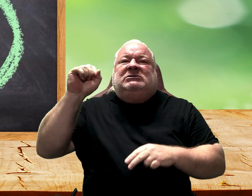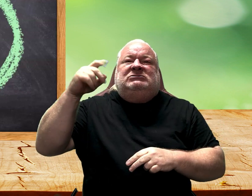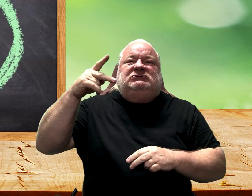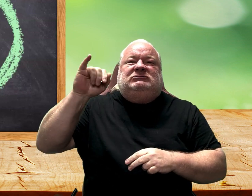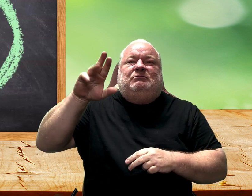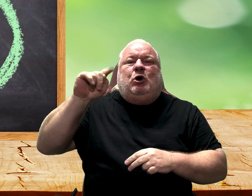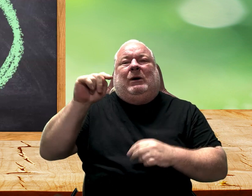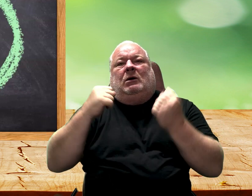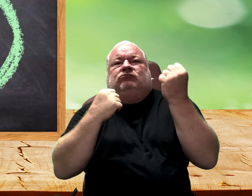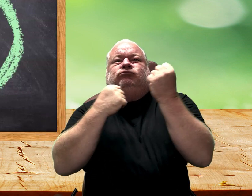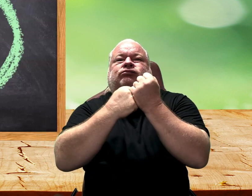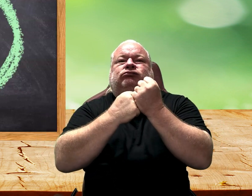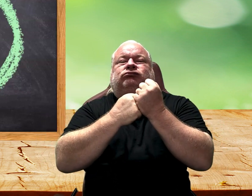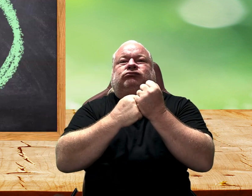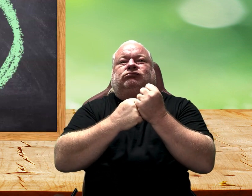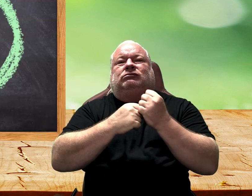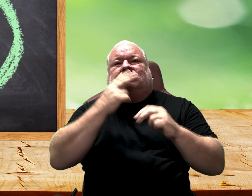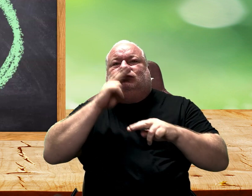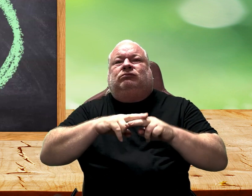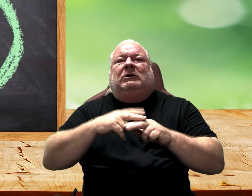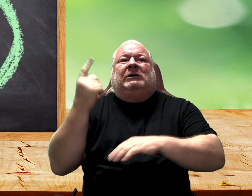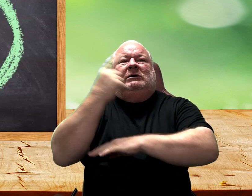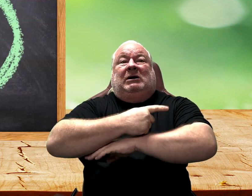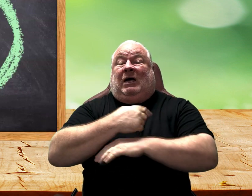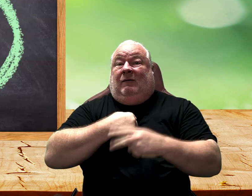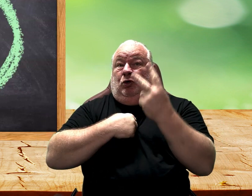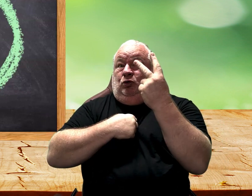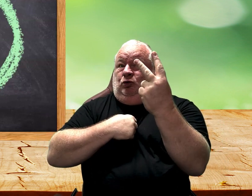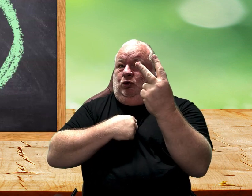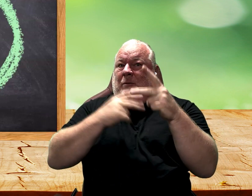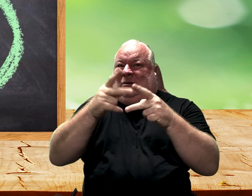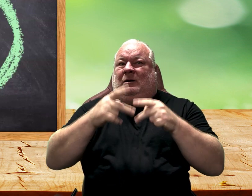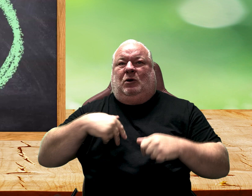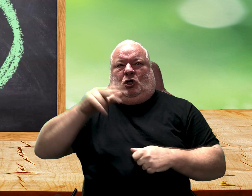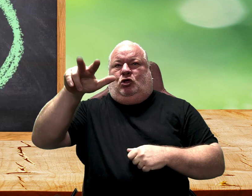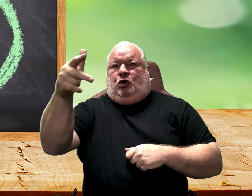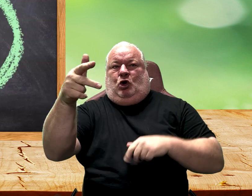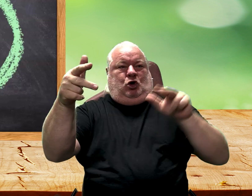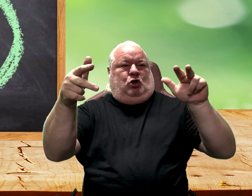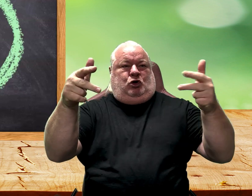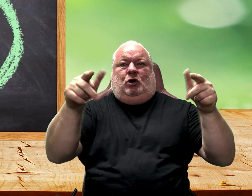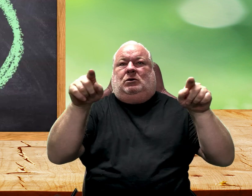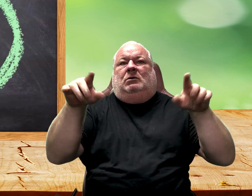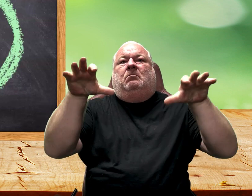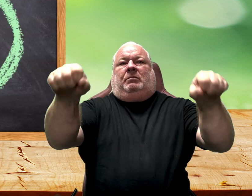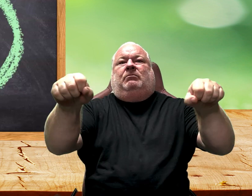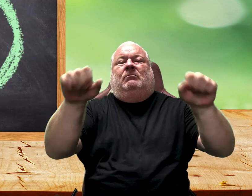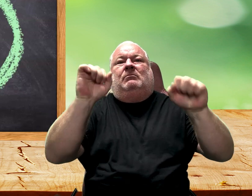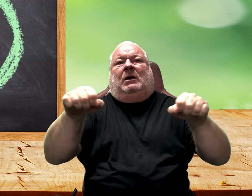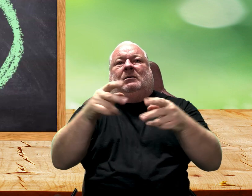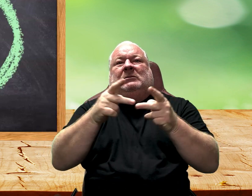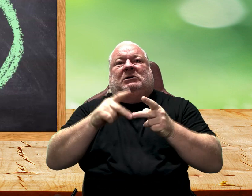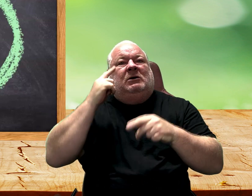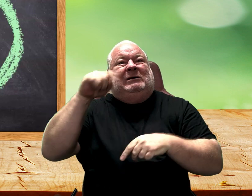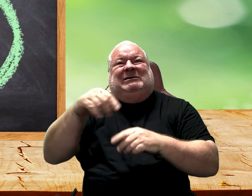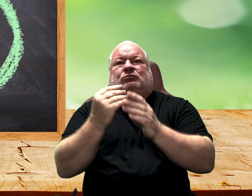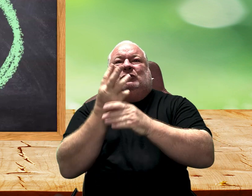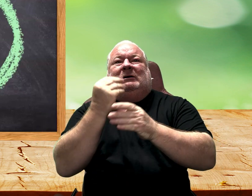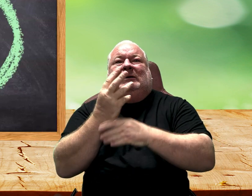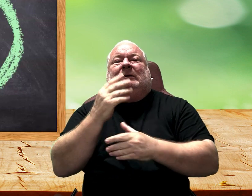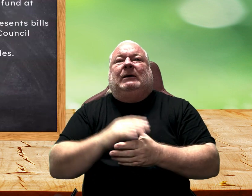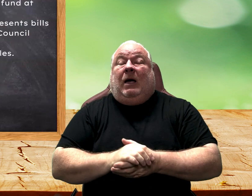assemblies. There are 2 historian positions available, so 2 third graders can win this position this